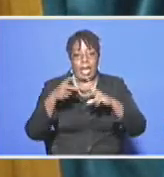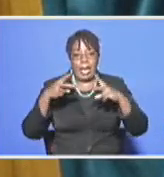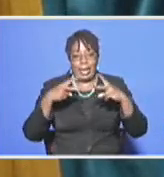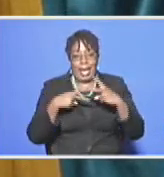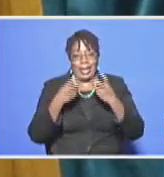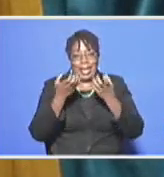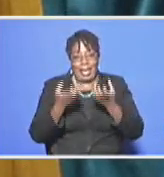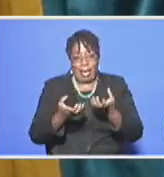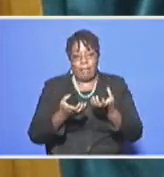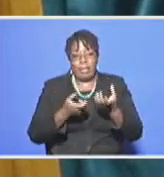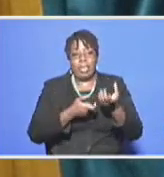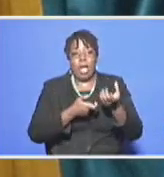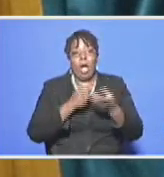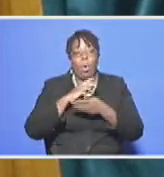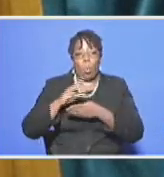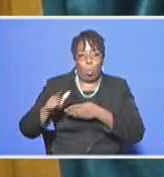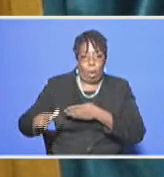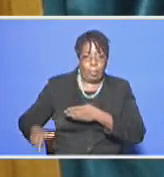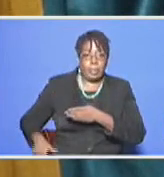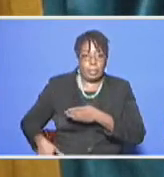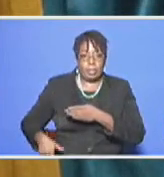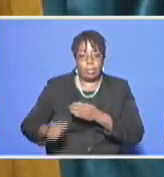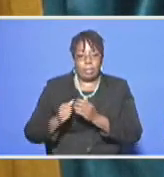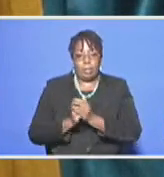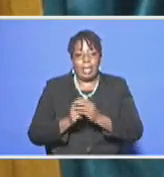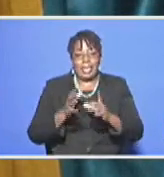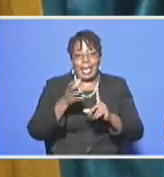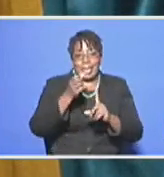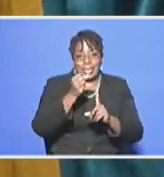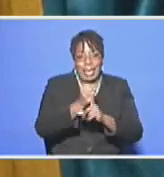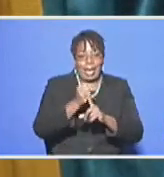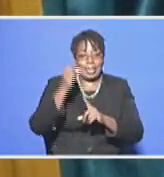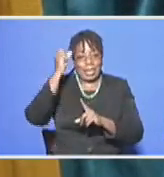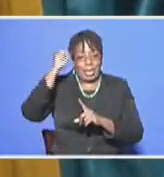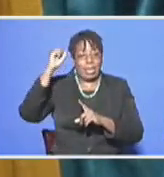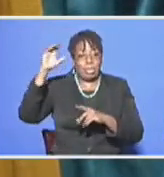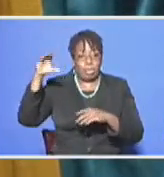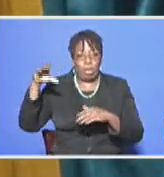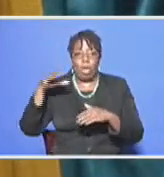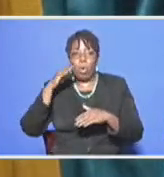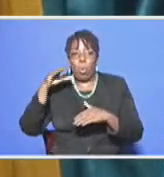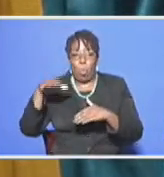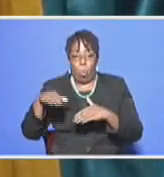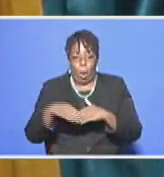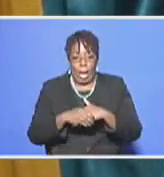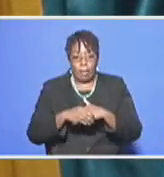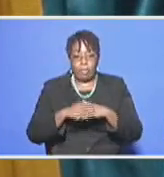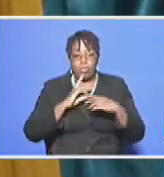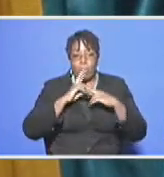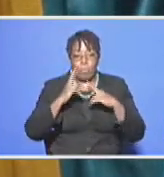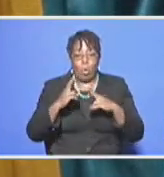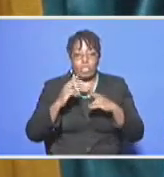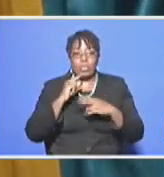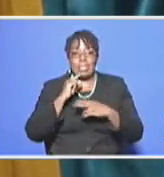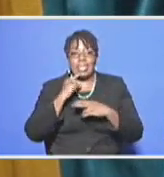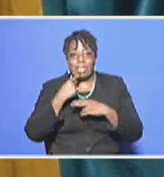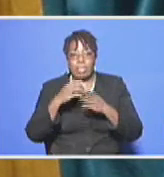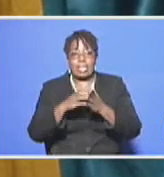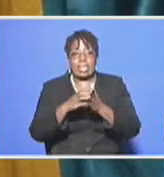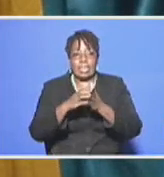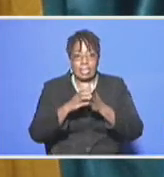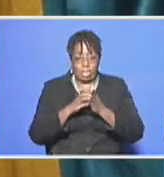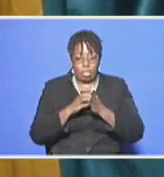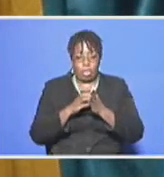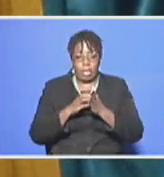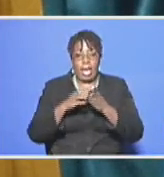weapons. Also injured in the attack, the president's wife, First Lady Martine Moïse. At last report, she was in critical condition and